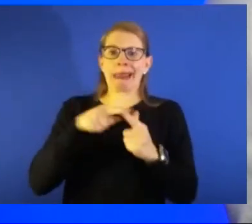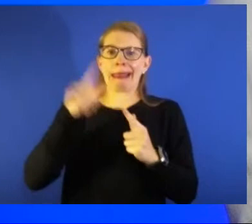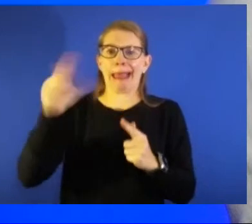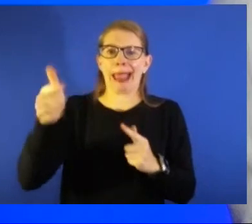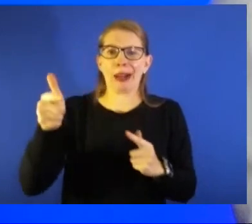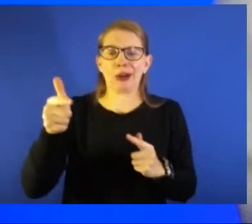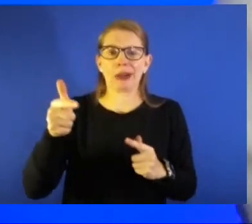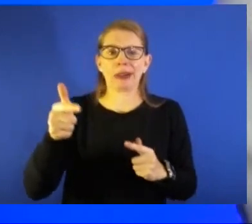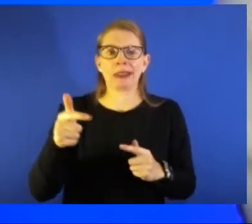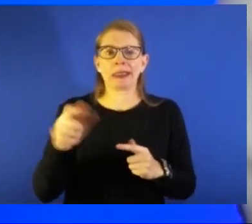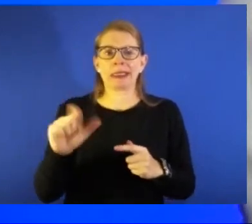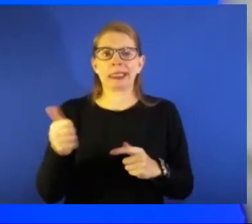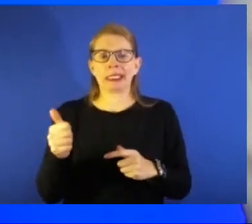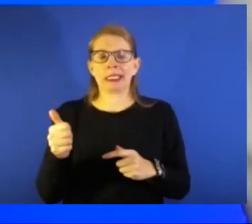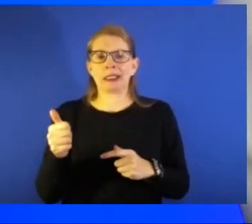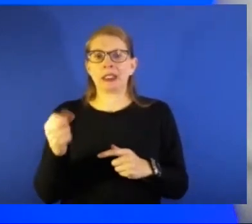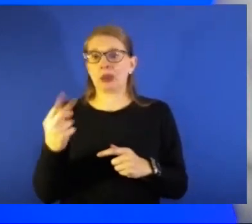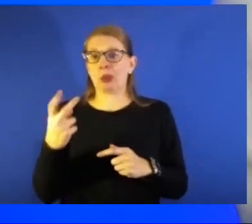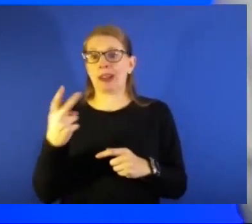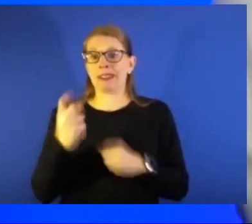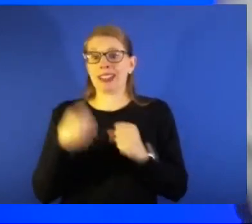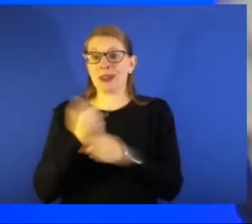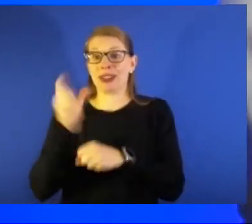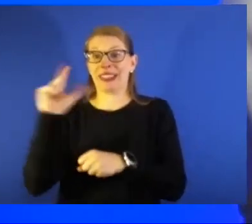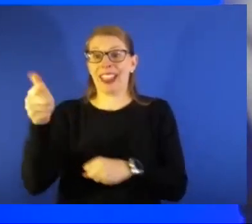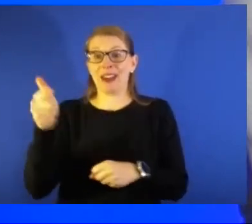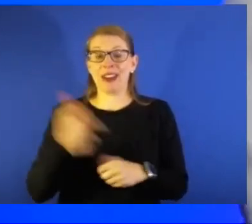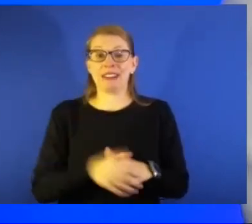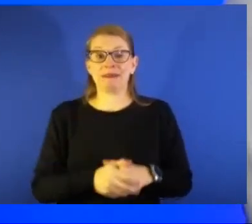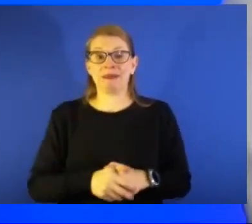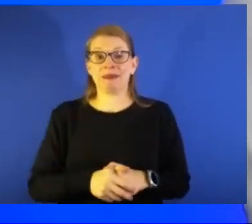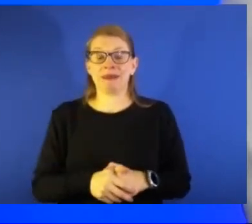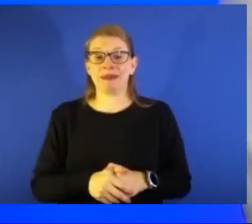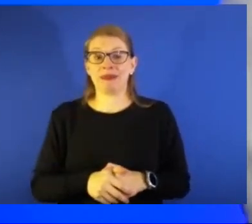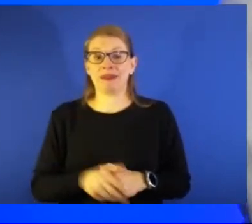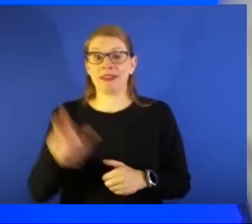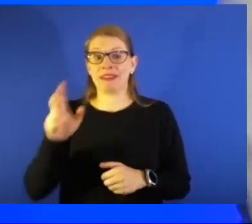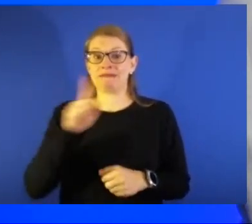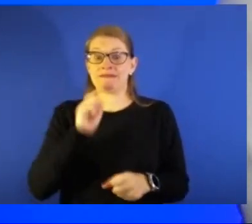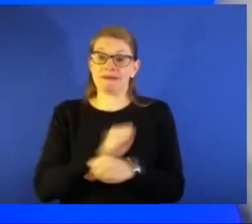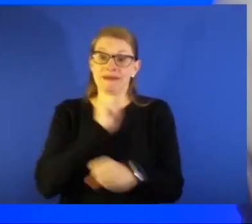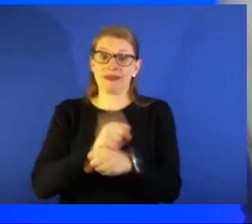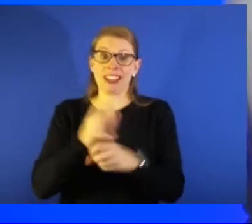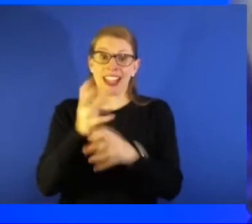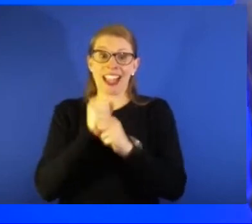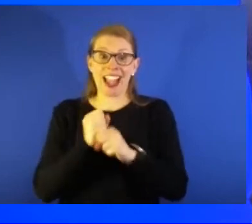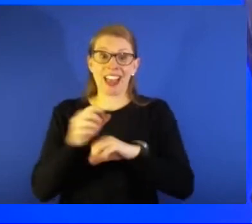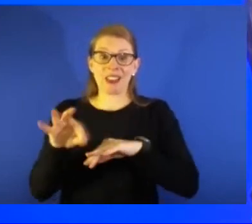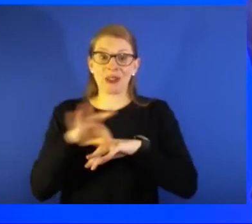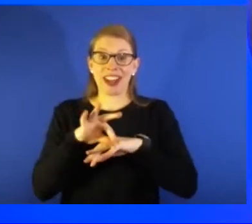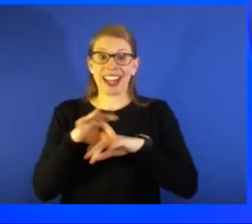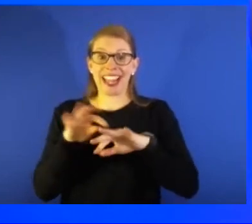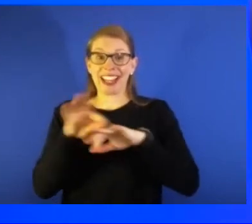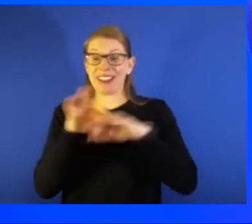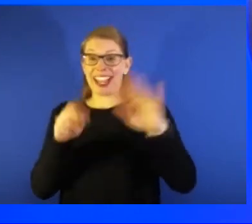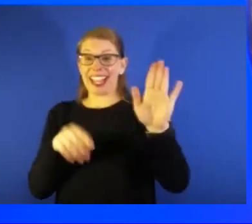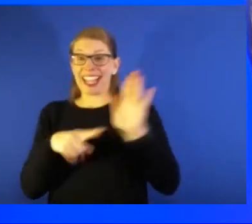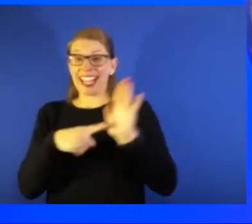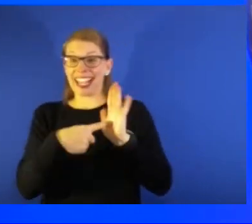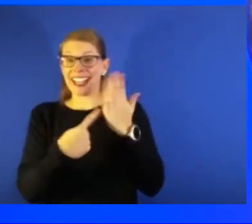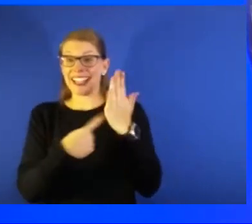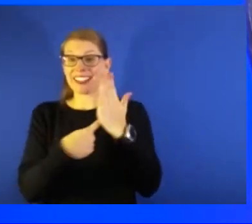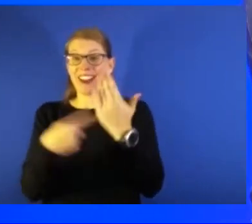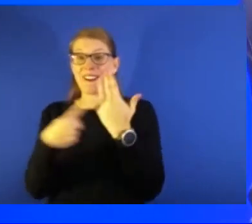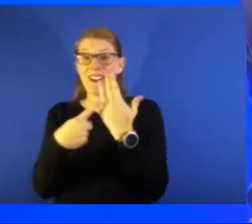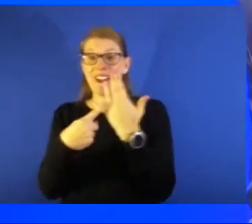10 or 12 years later, I actually got a ring out. Is that of it. the ring? Hold that ring up. I'm sorry, you got to hold that